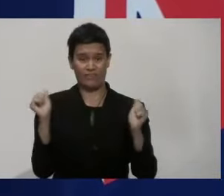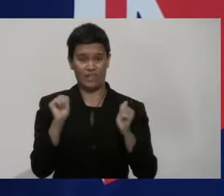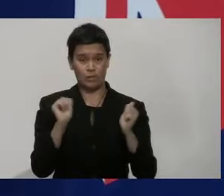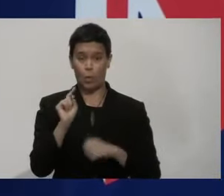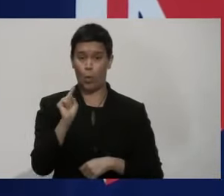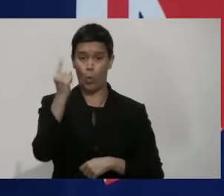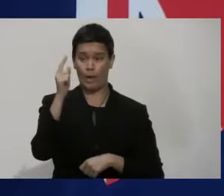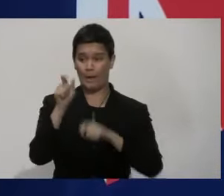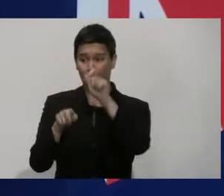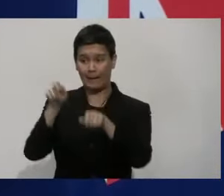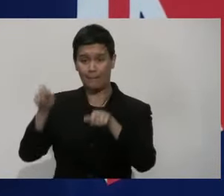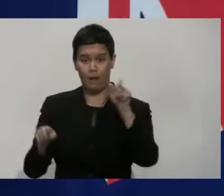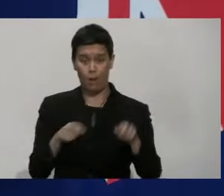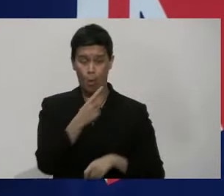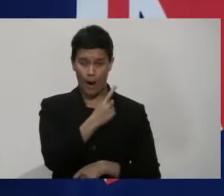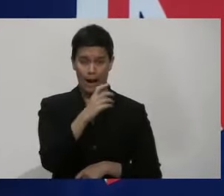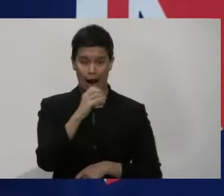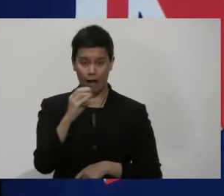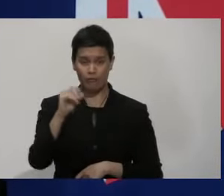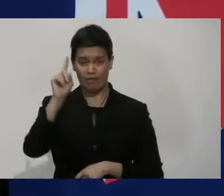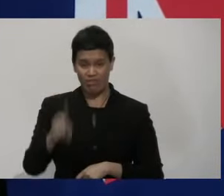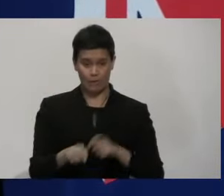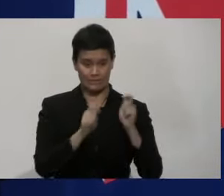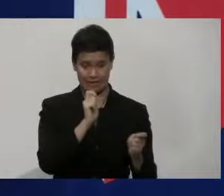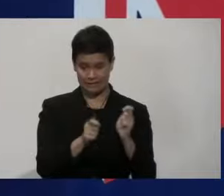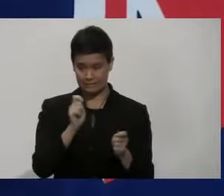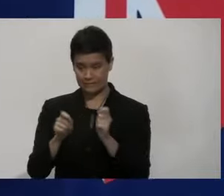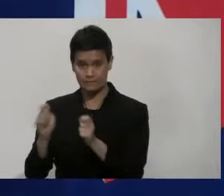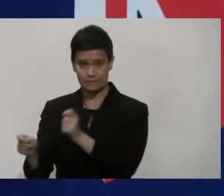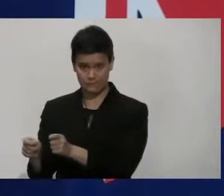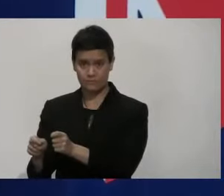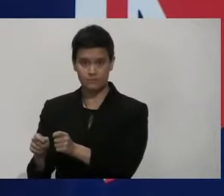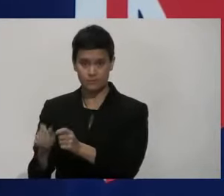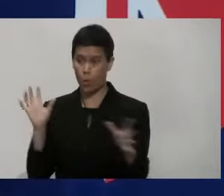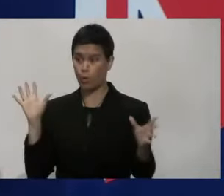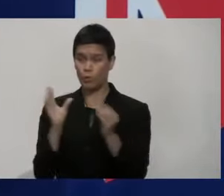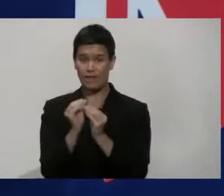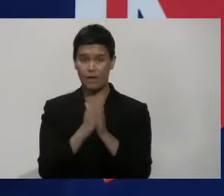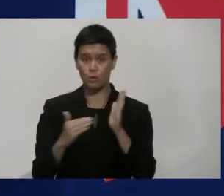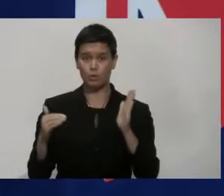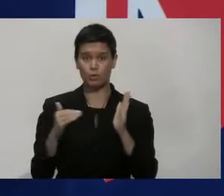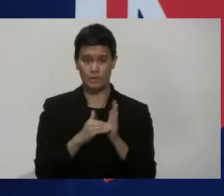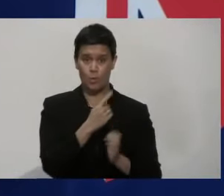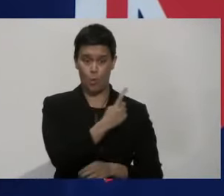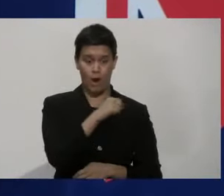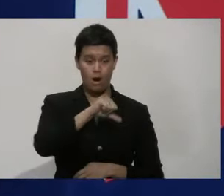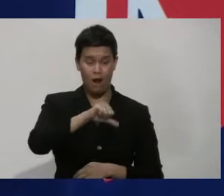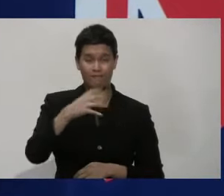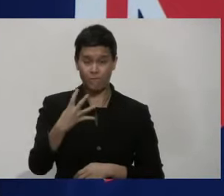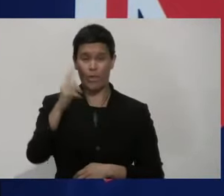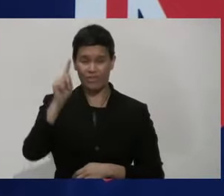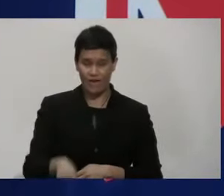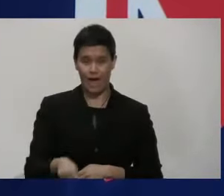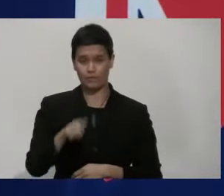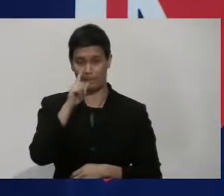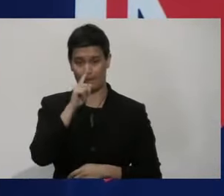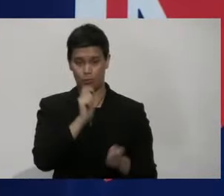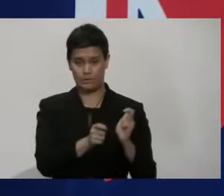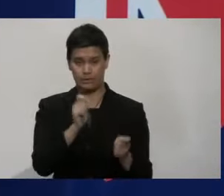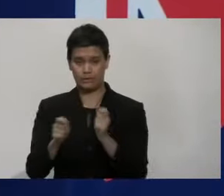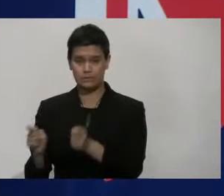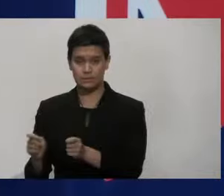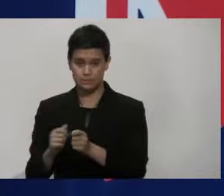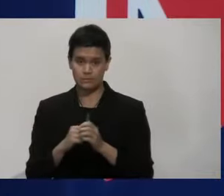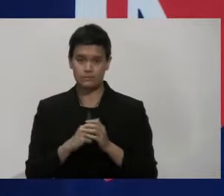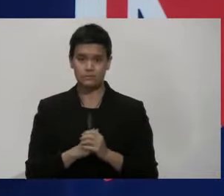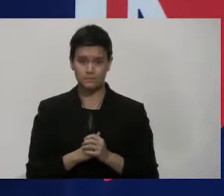Aucklanders and 194,000 in total across the country. That is more than a quarter of all